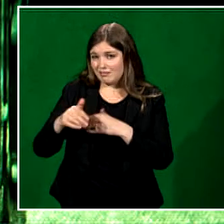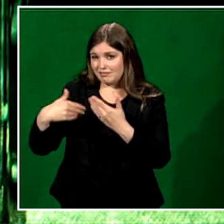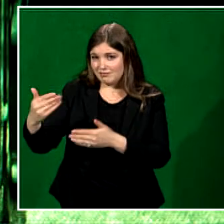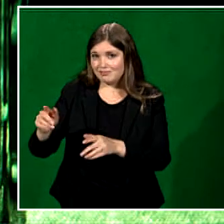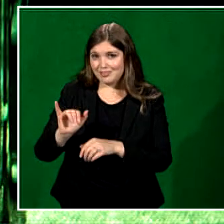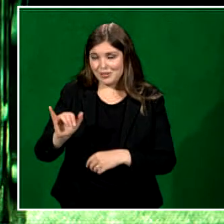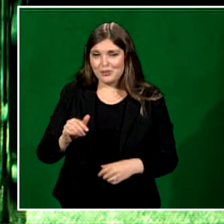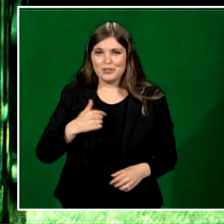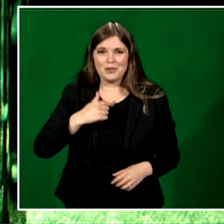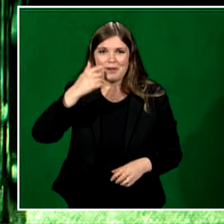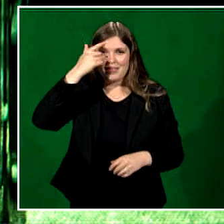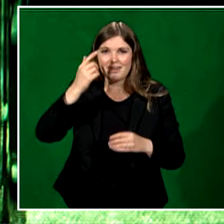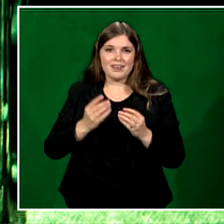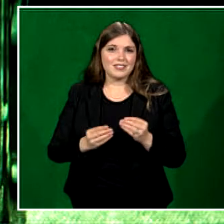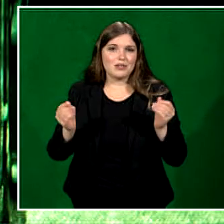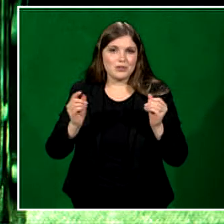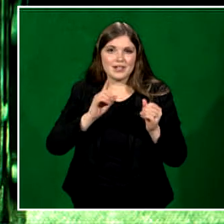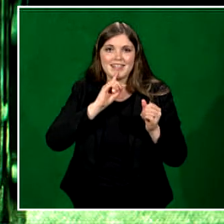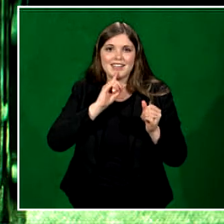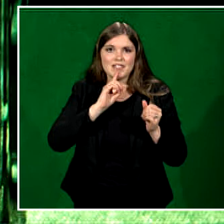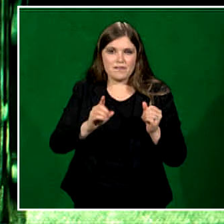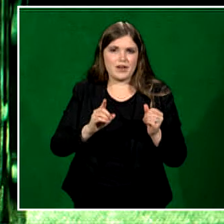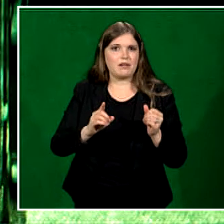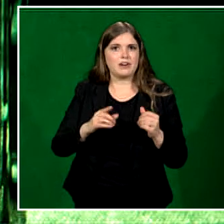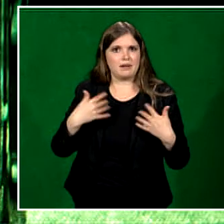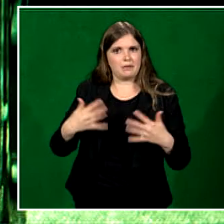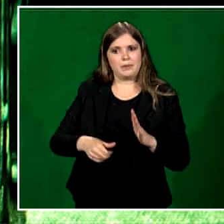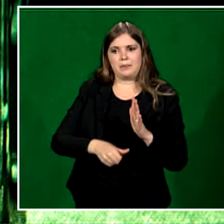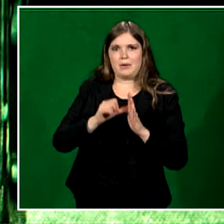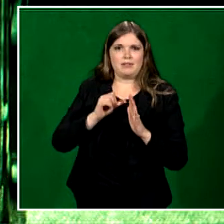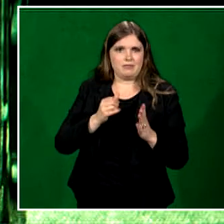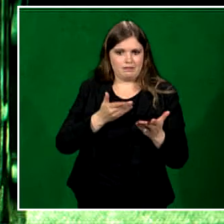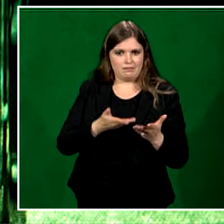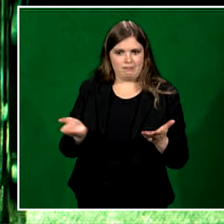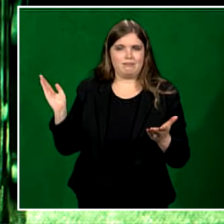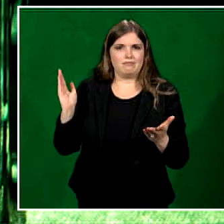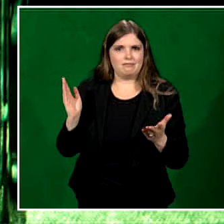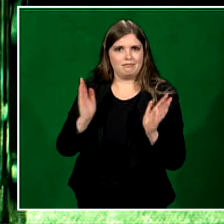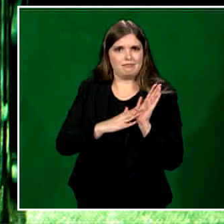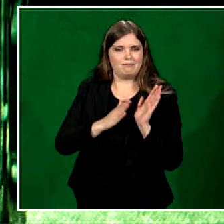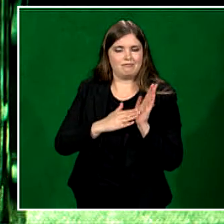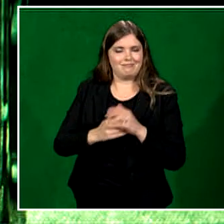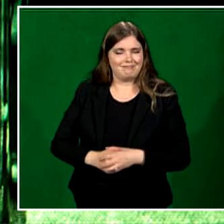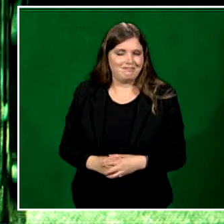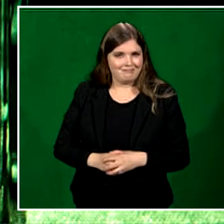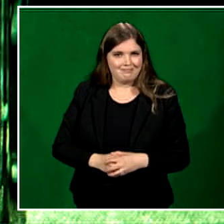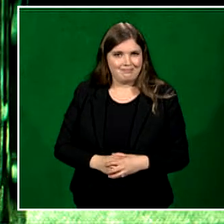solution that I think is very attractive on that front as well. So well done.